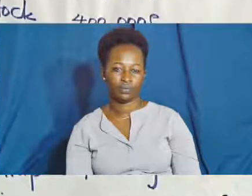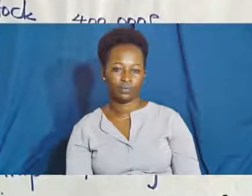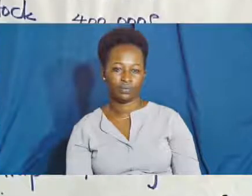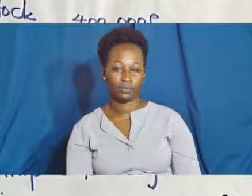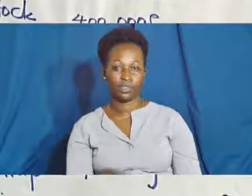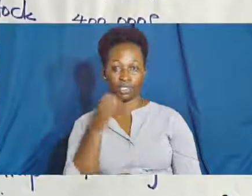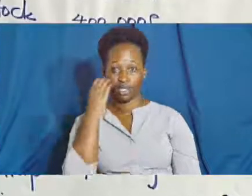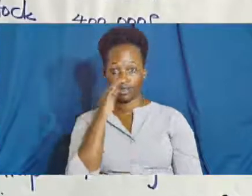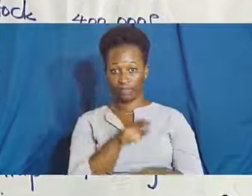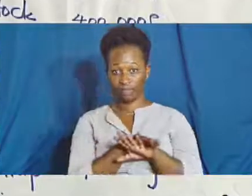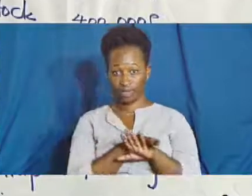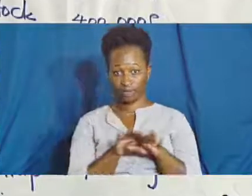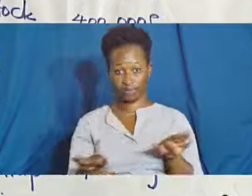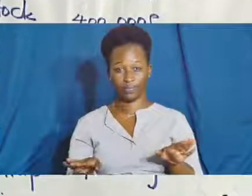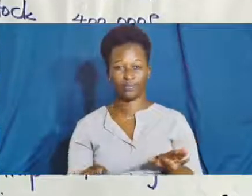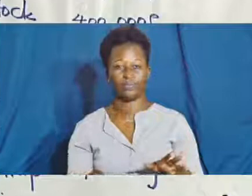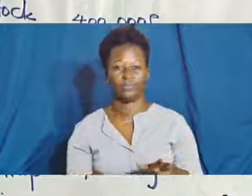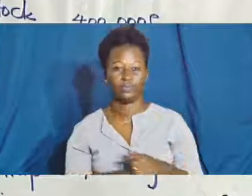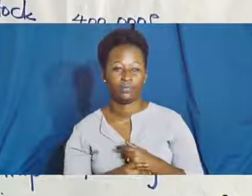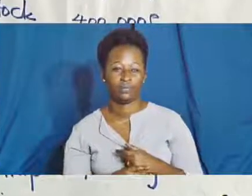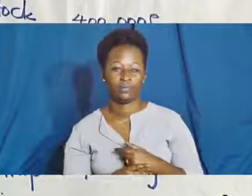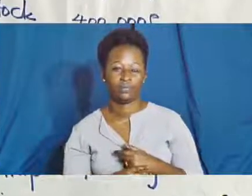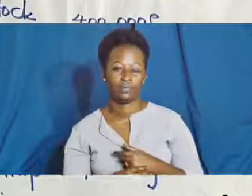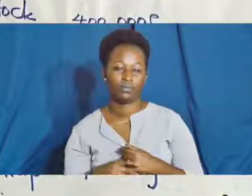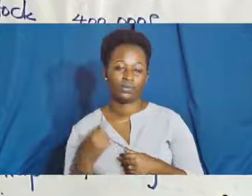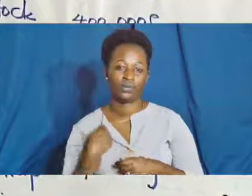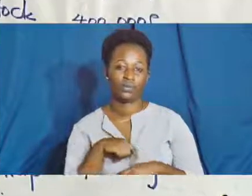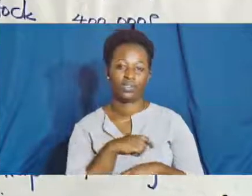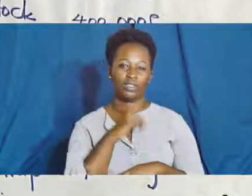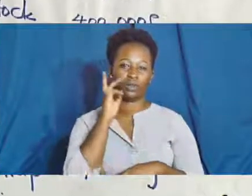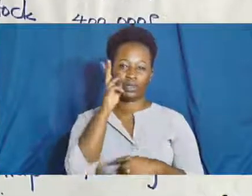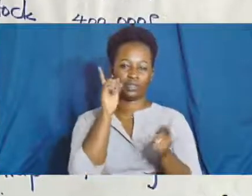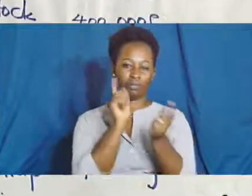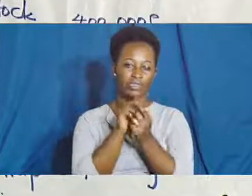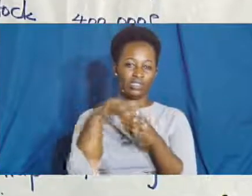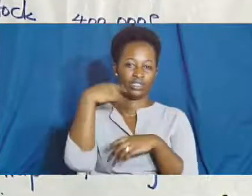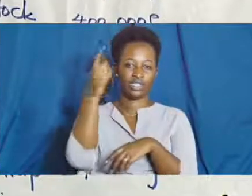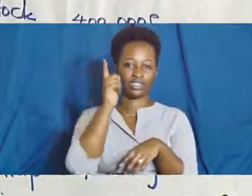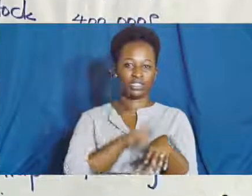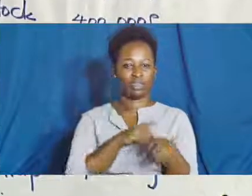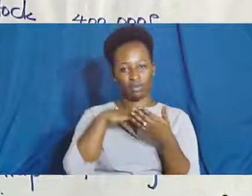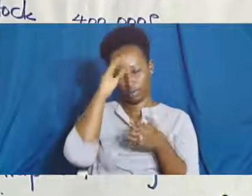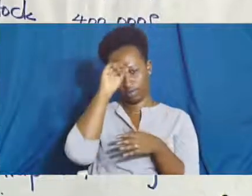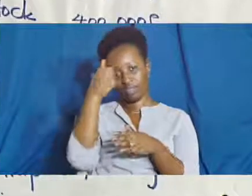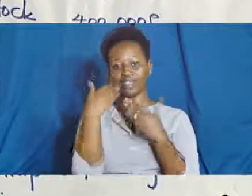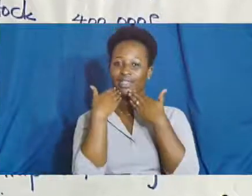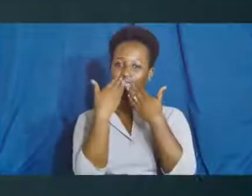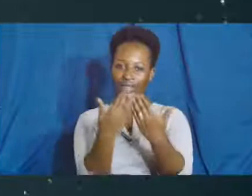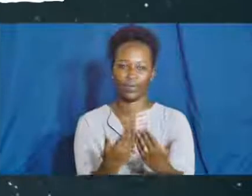So if you are through, we meet next time in the next lesson. Thank you.